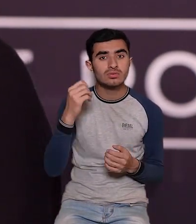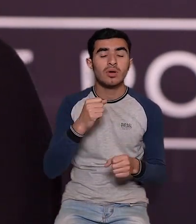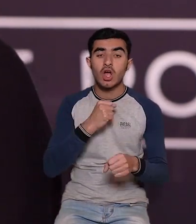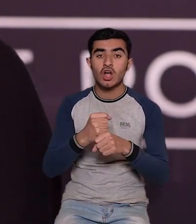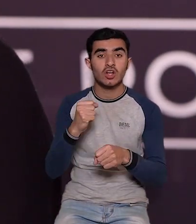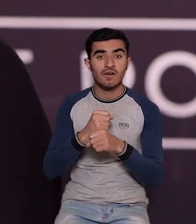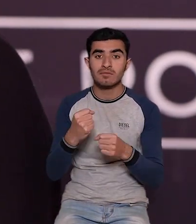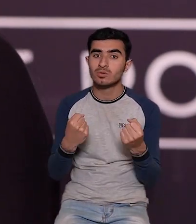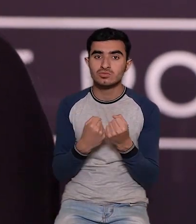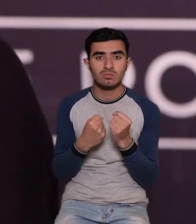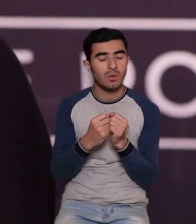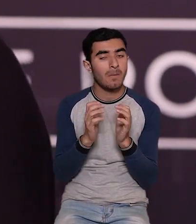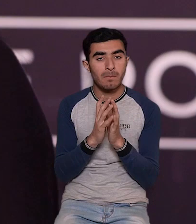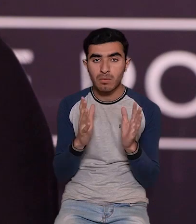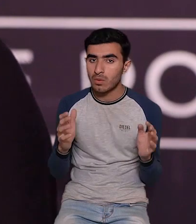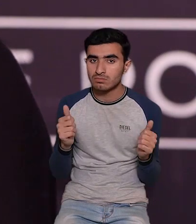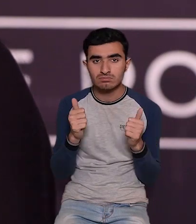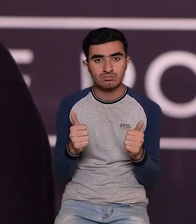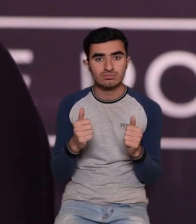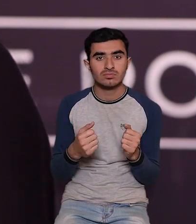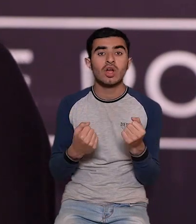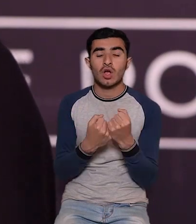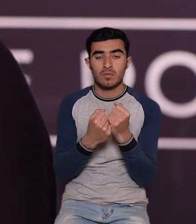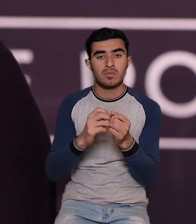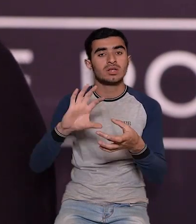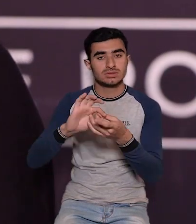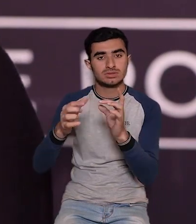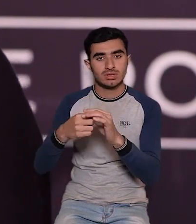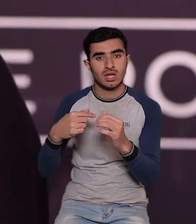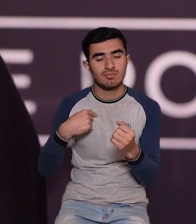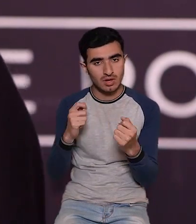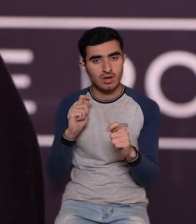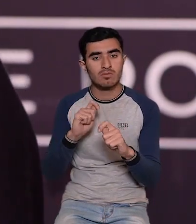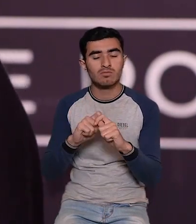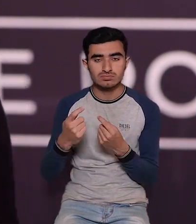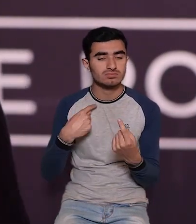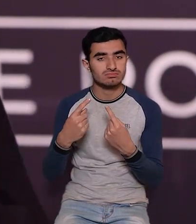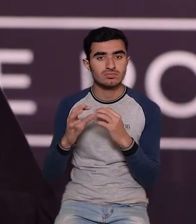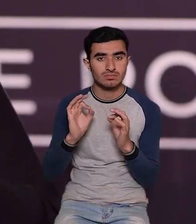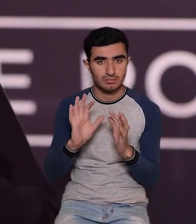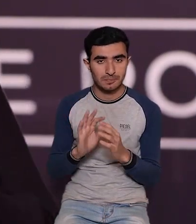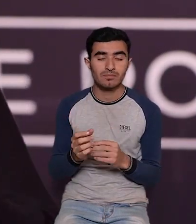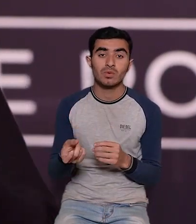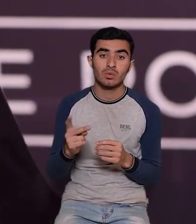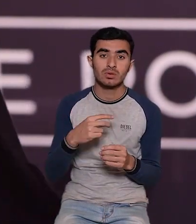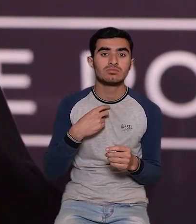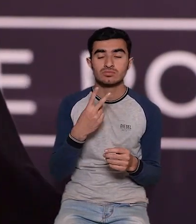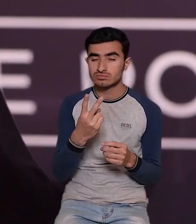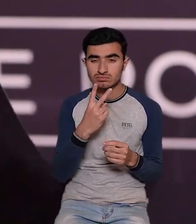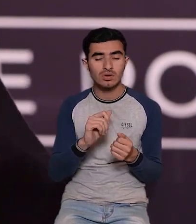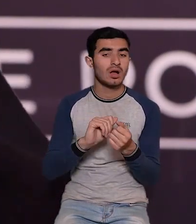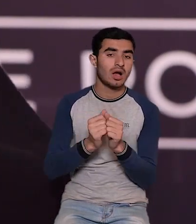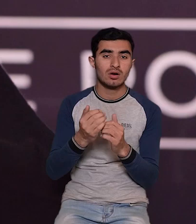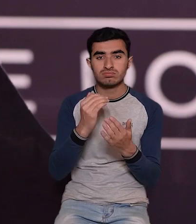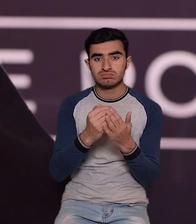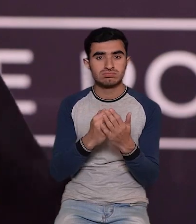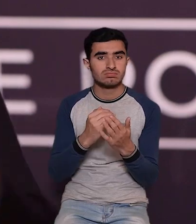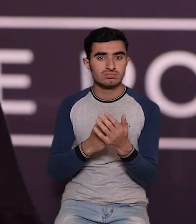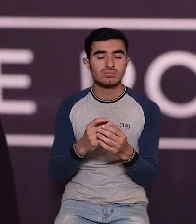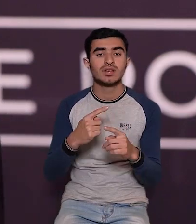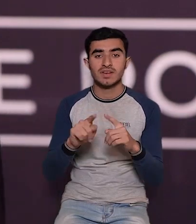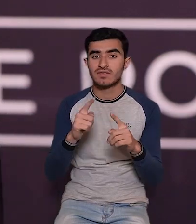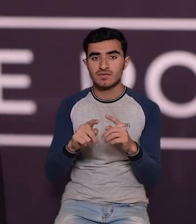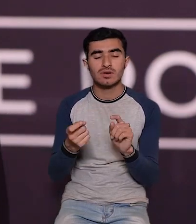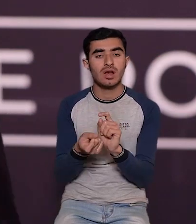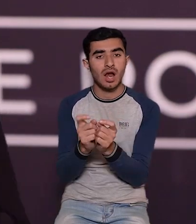support from the government, with whom we work very comfortably, and we're looking at various methods of making the